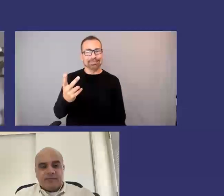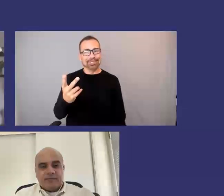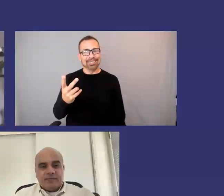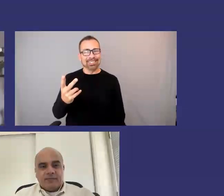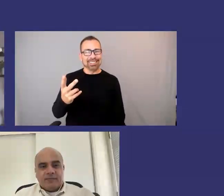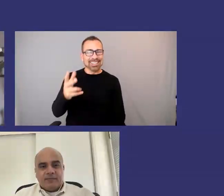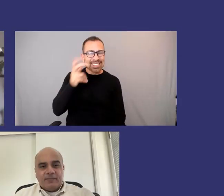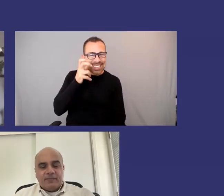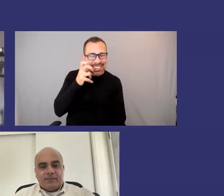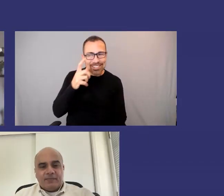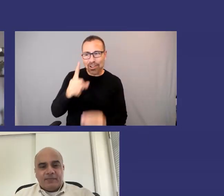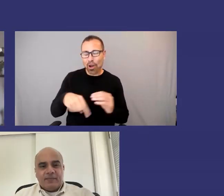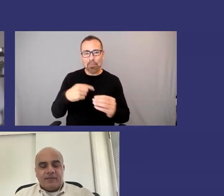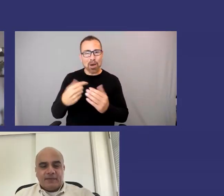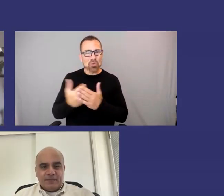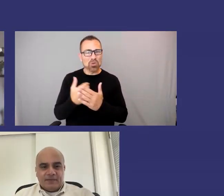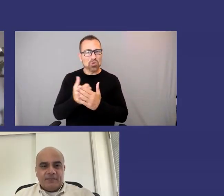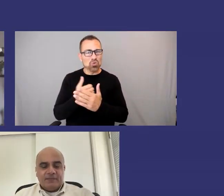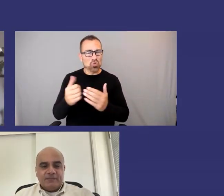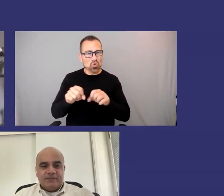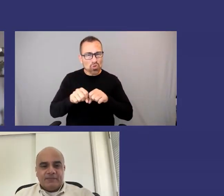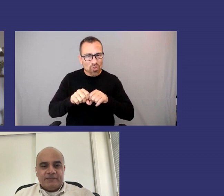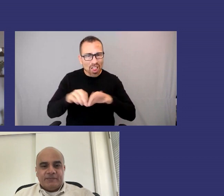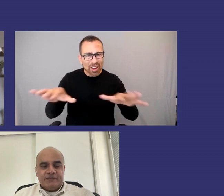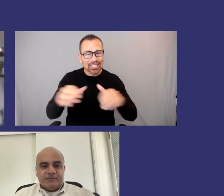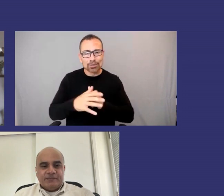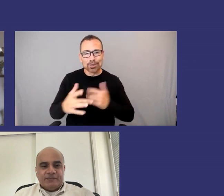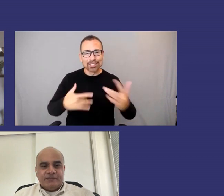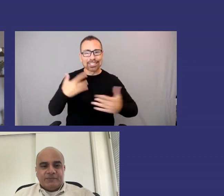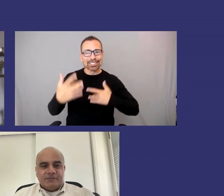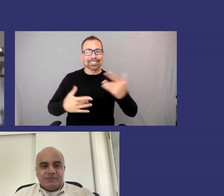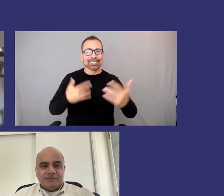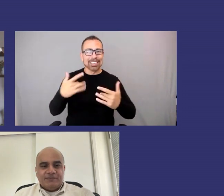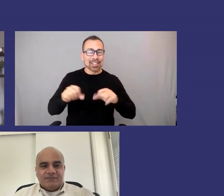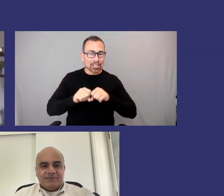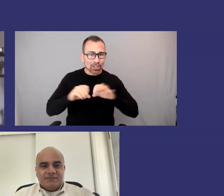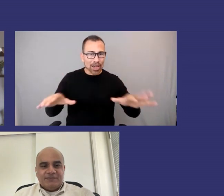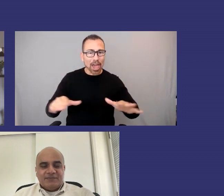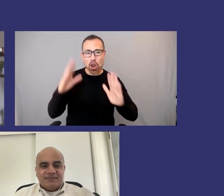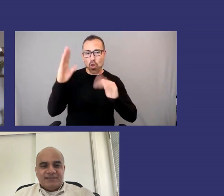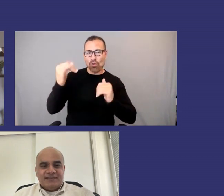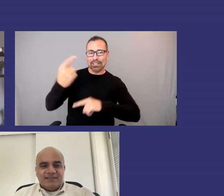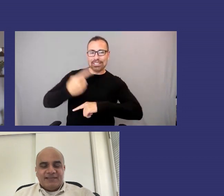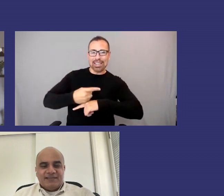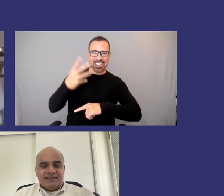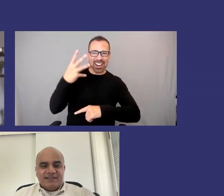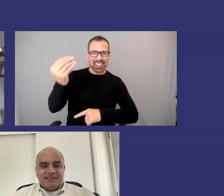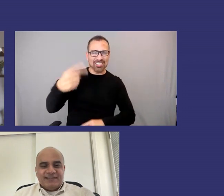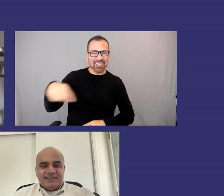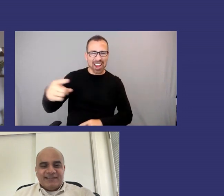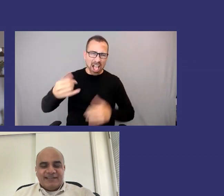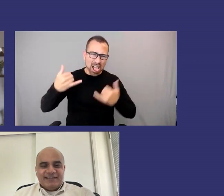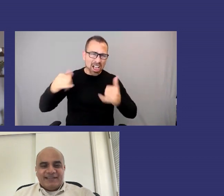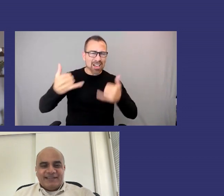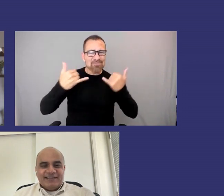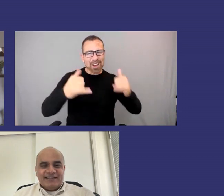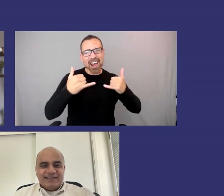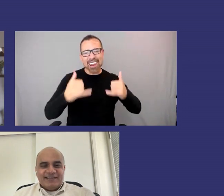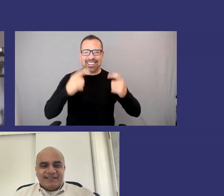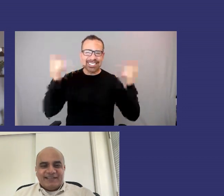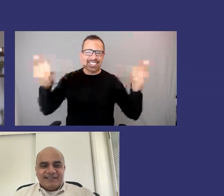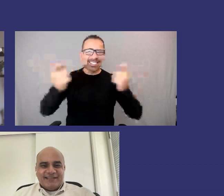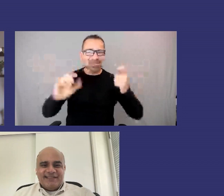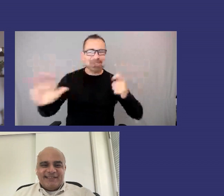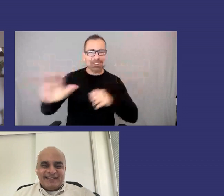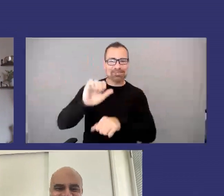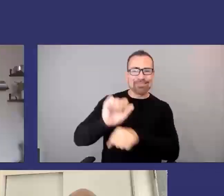Excited that you got this out. I hopefully you guys are going to leave here and go to some party and celebrate all the hard work you and your team have put in